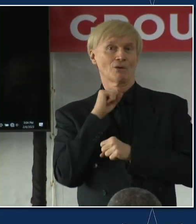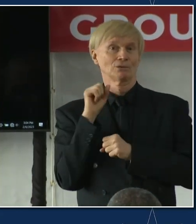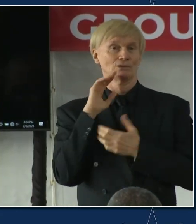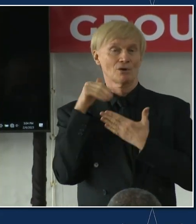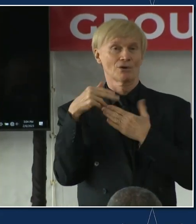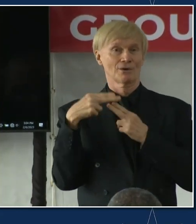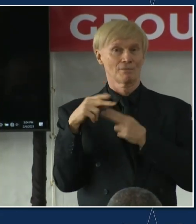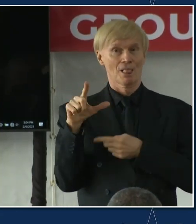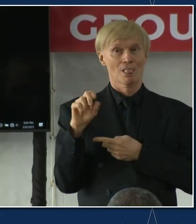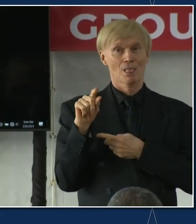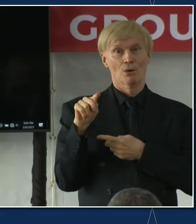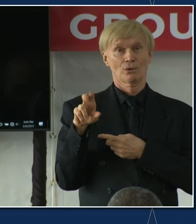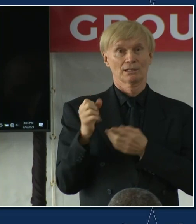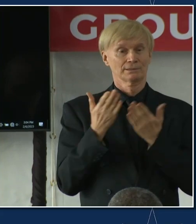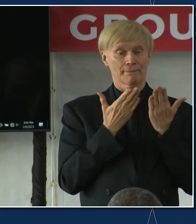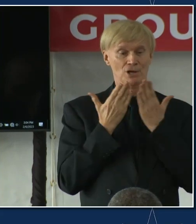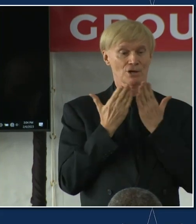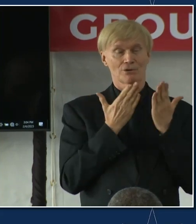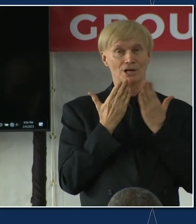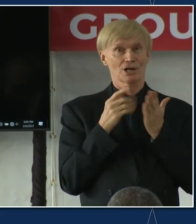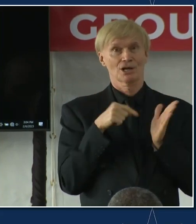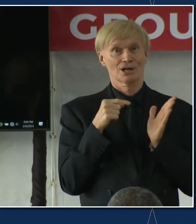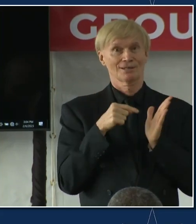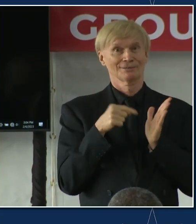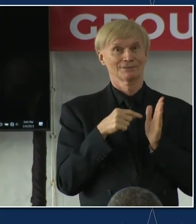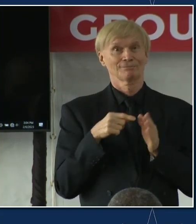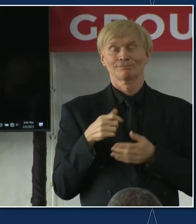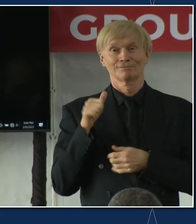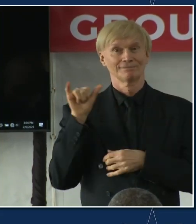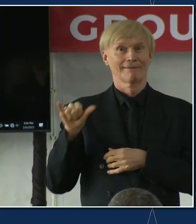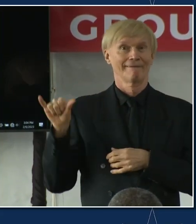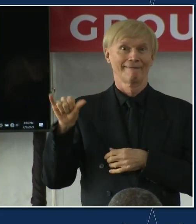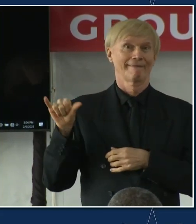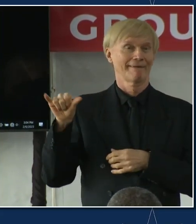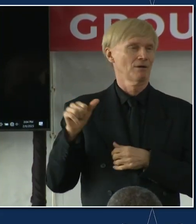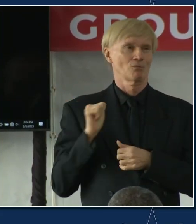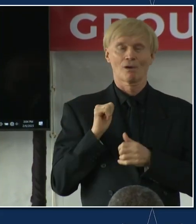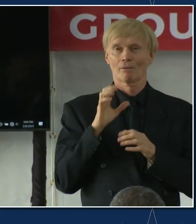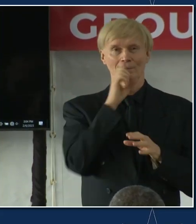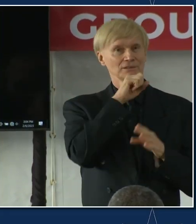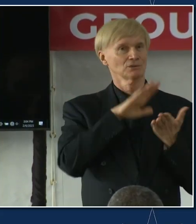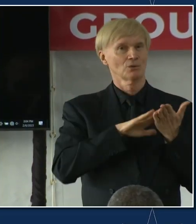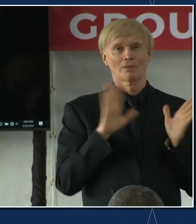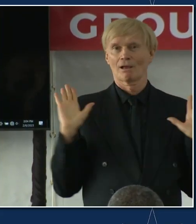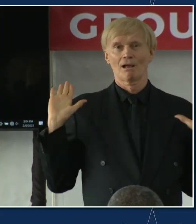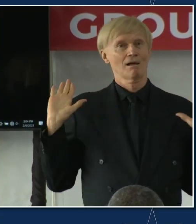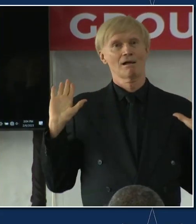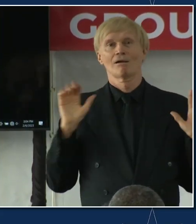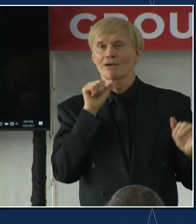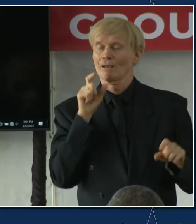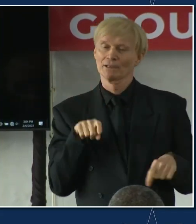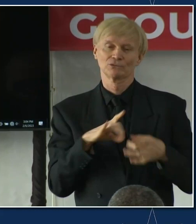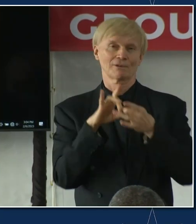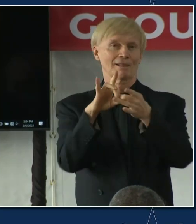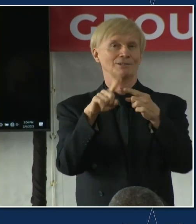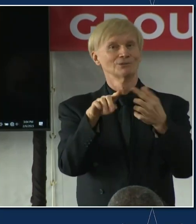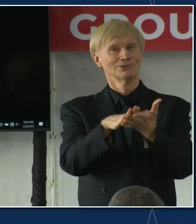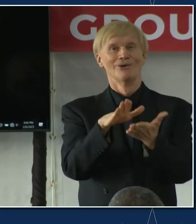Lotus, is a bookworm. She refuses to miss school for anything short of a natural